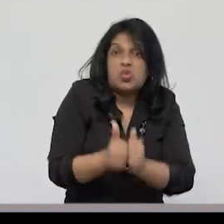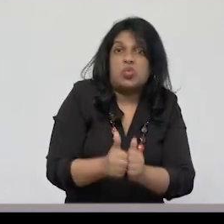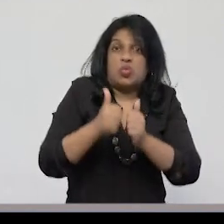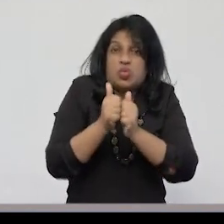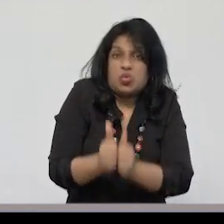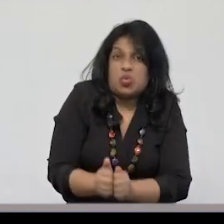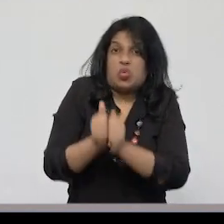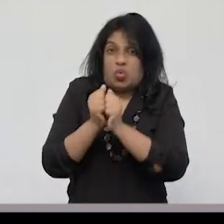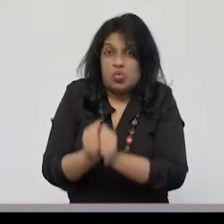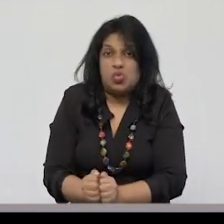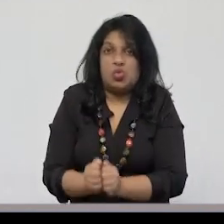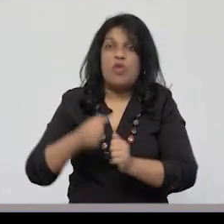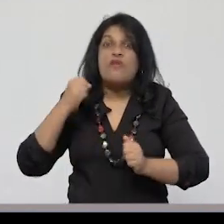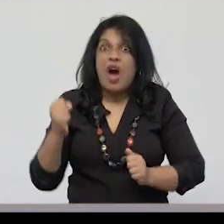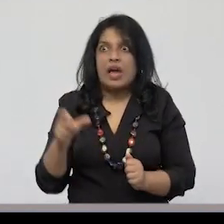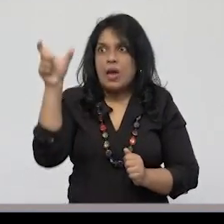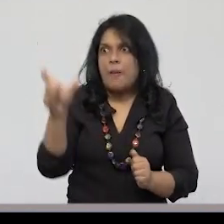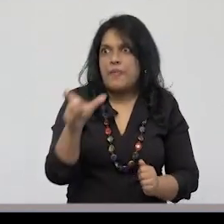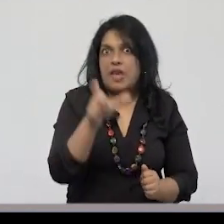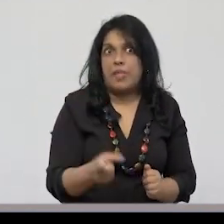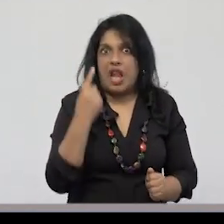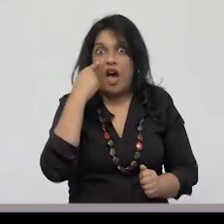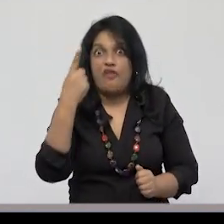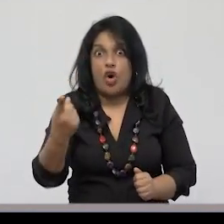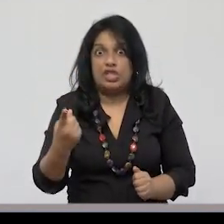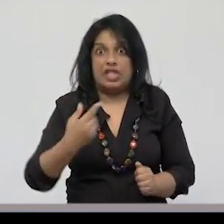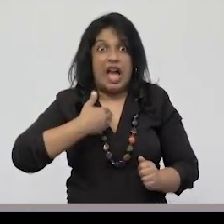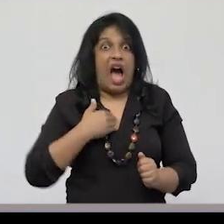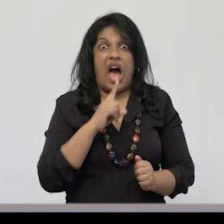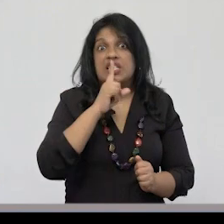do. Or you try to do that. And you get even more stressed.